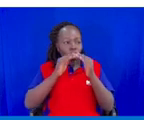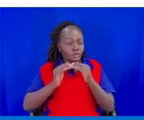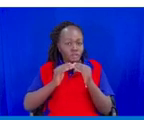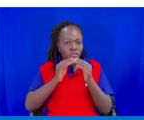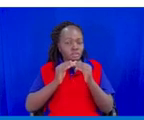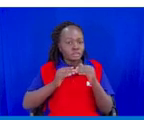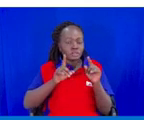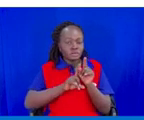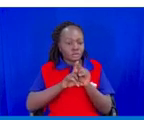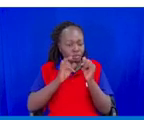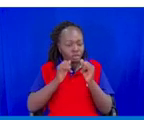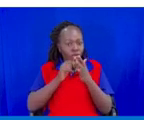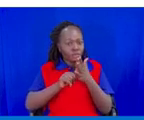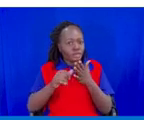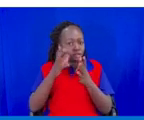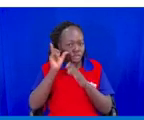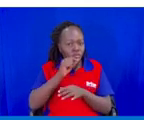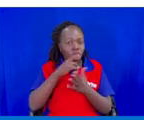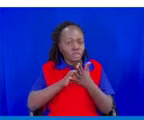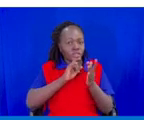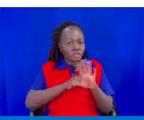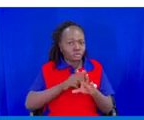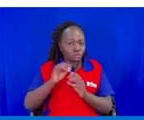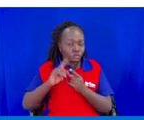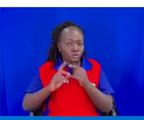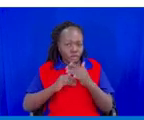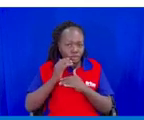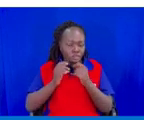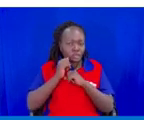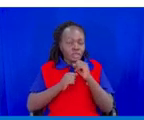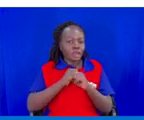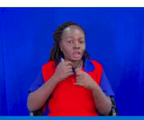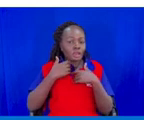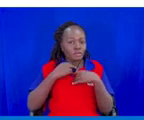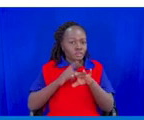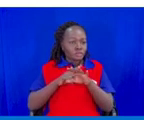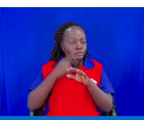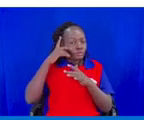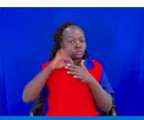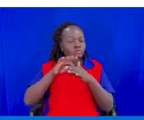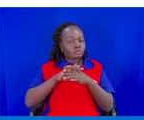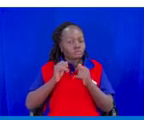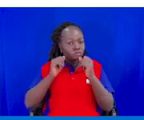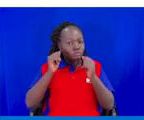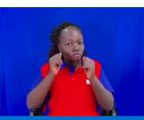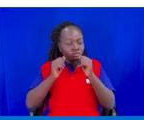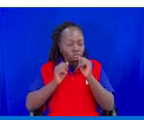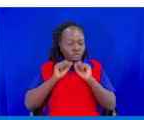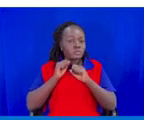at current prices. So that as we go to next year, in time for a rally, this fund will be positioned to perform pretty well.